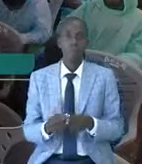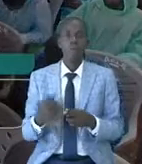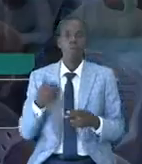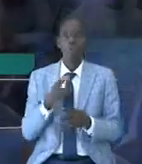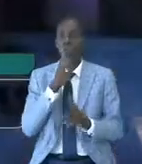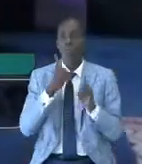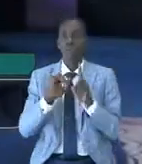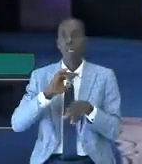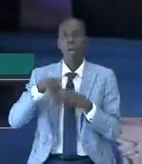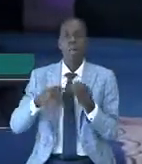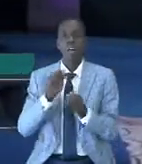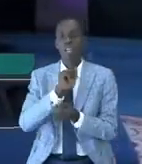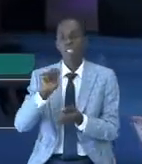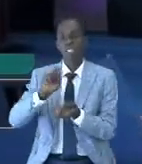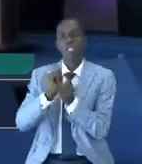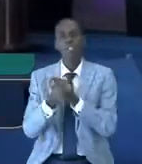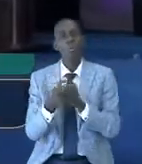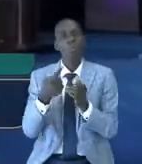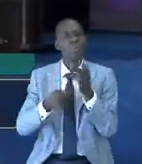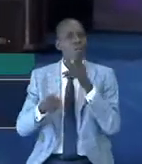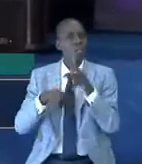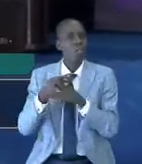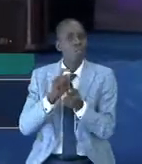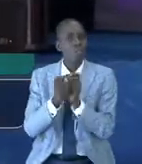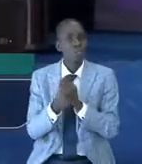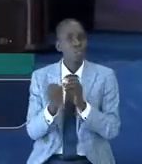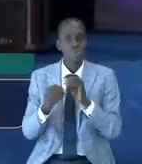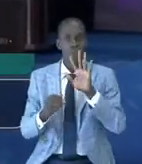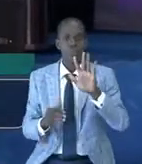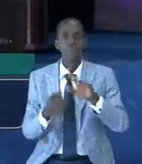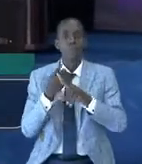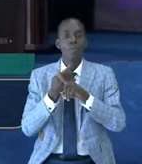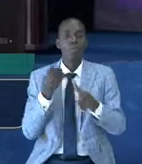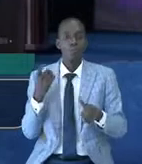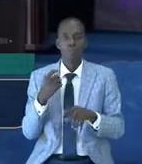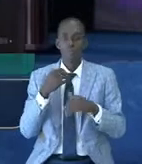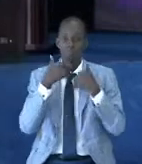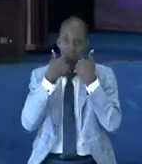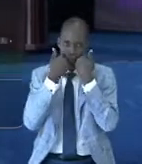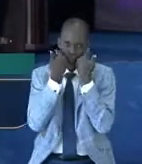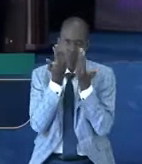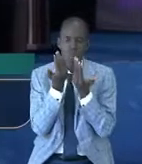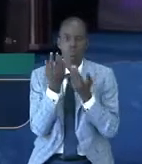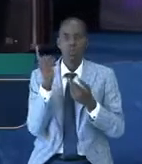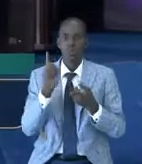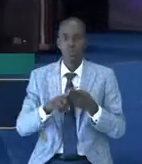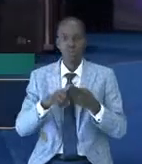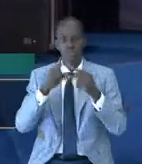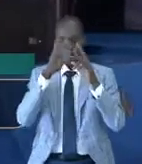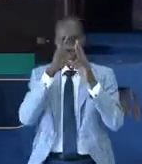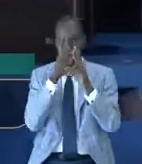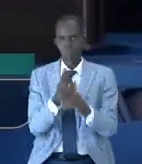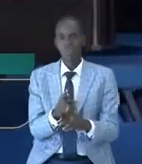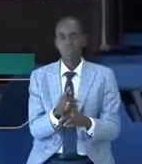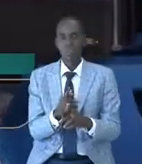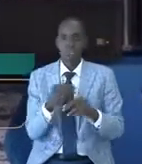change. What kind of change? Number five, from reproach to respect. That's a reproach